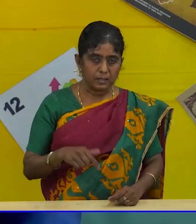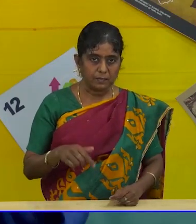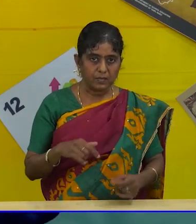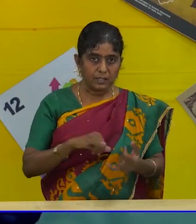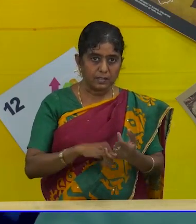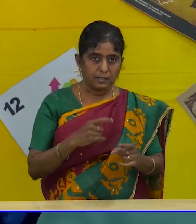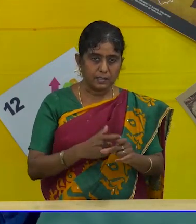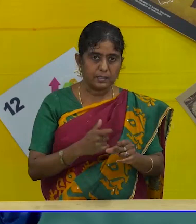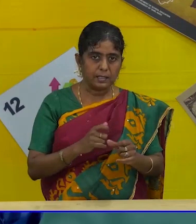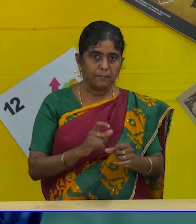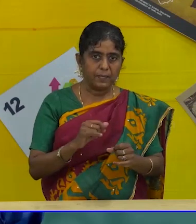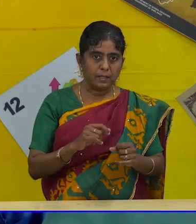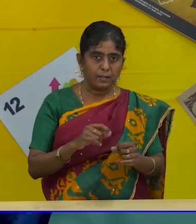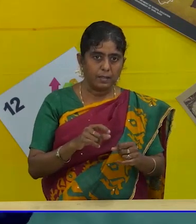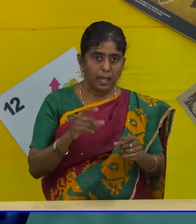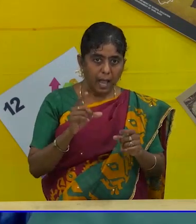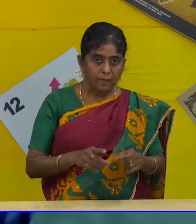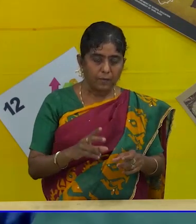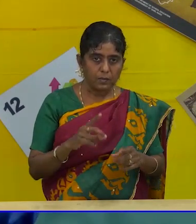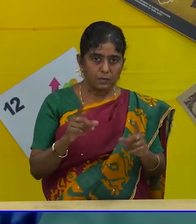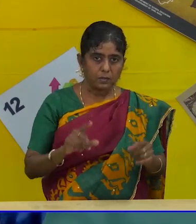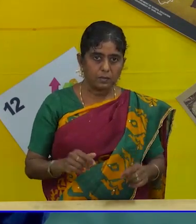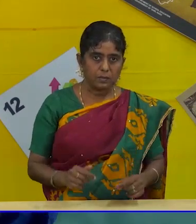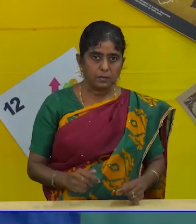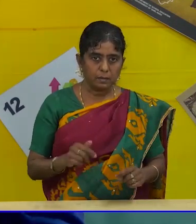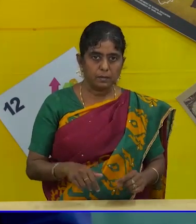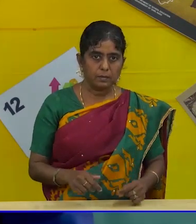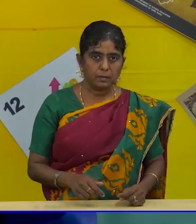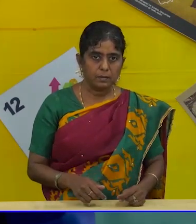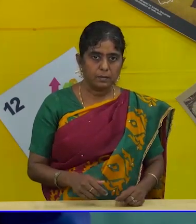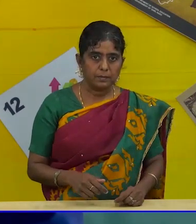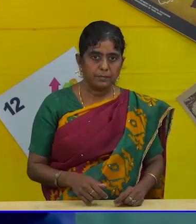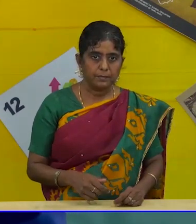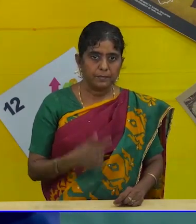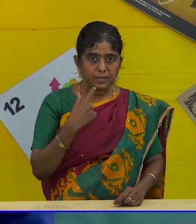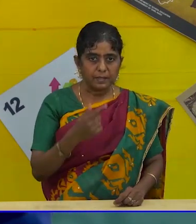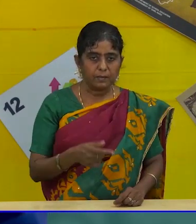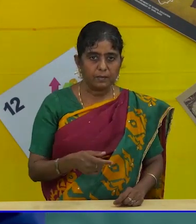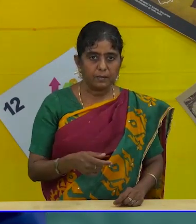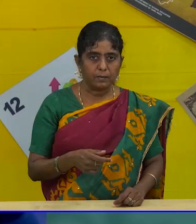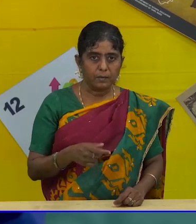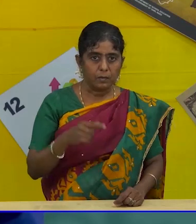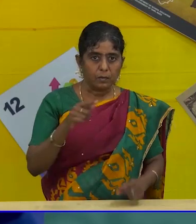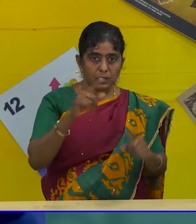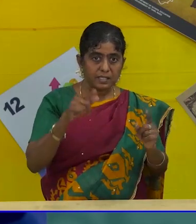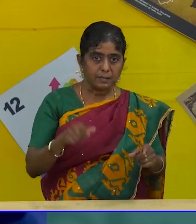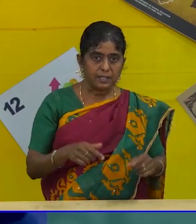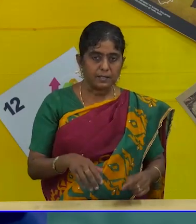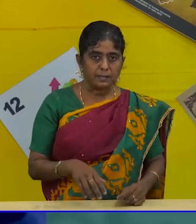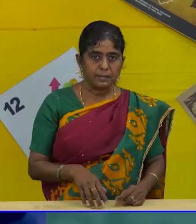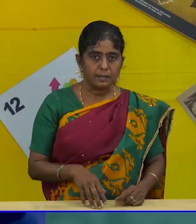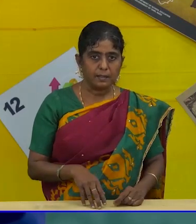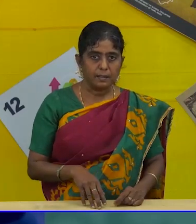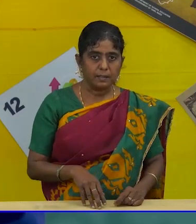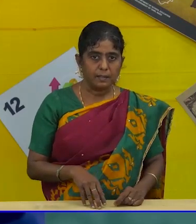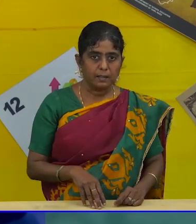If the system of equation have solution, then you can say that those system of